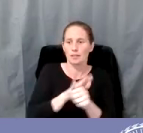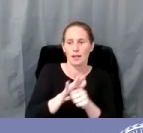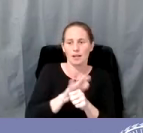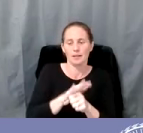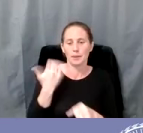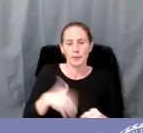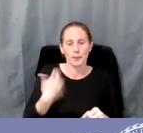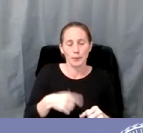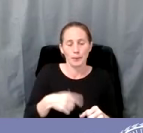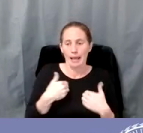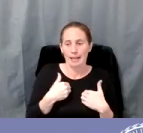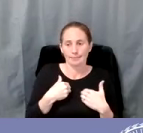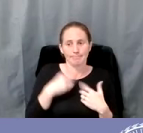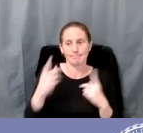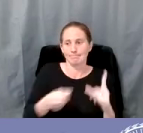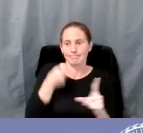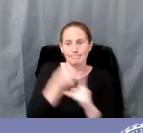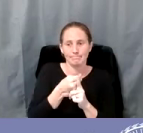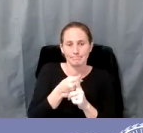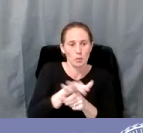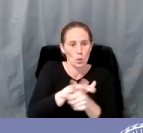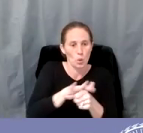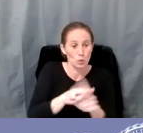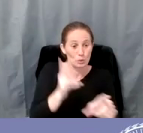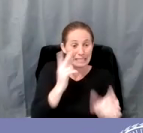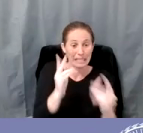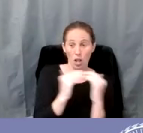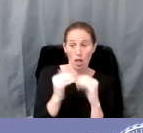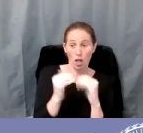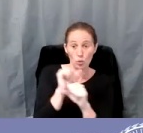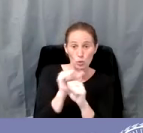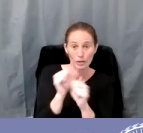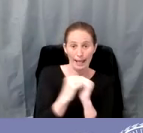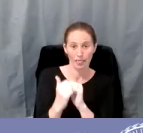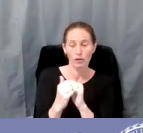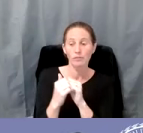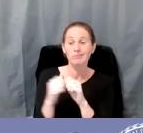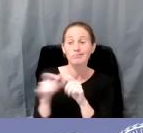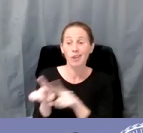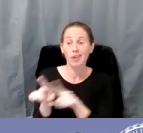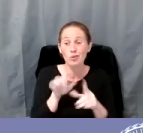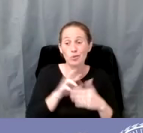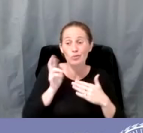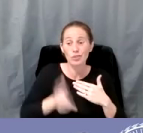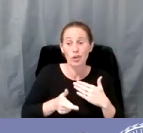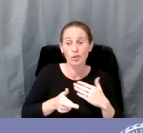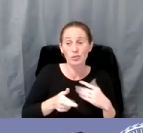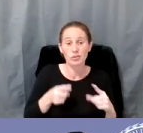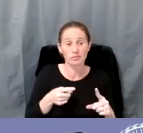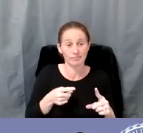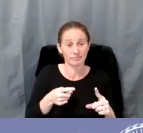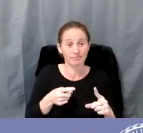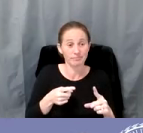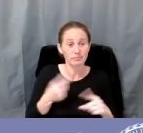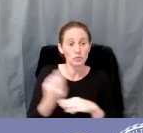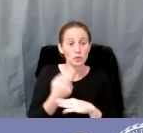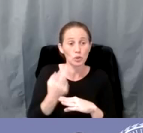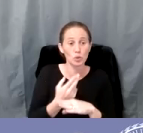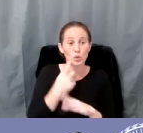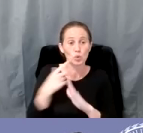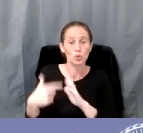immense impact locally. can see our colleagues working with us. ultimately, our results were used to